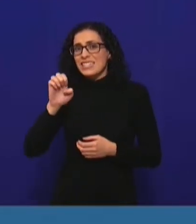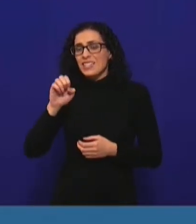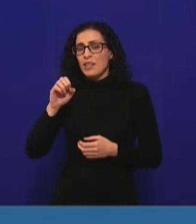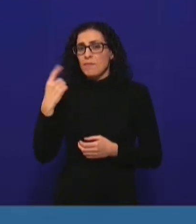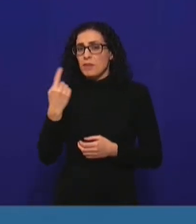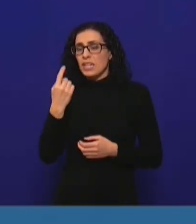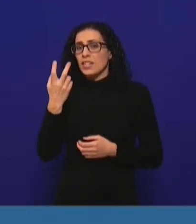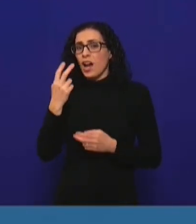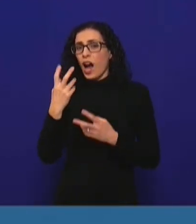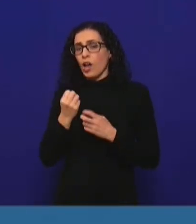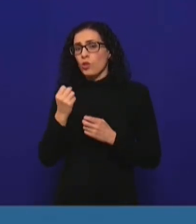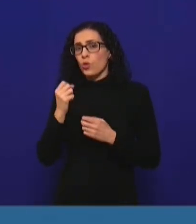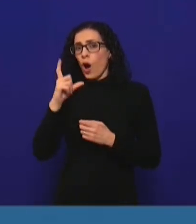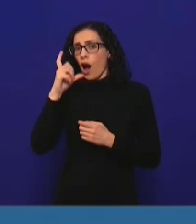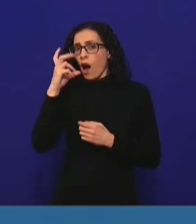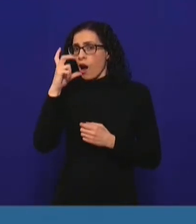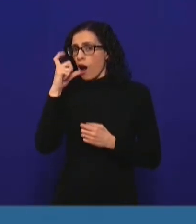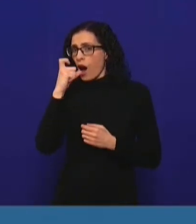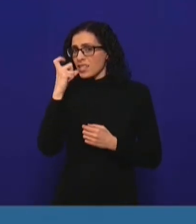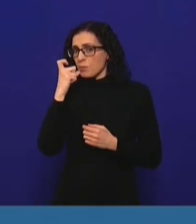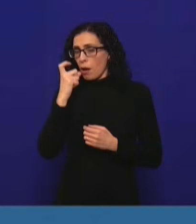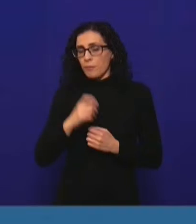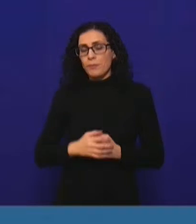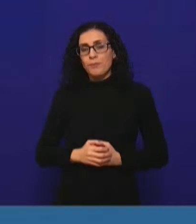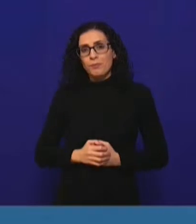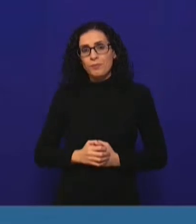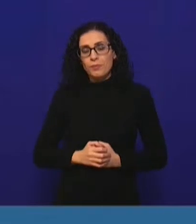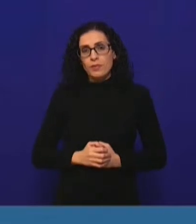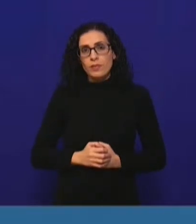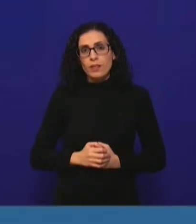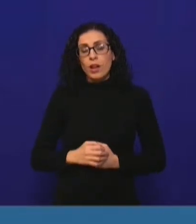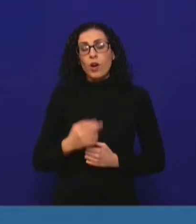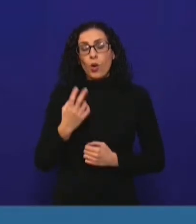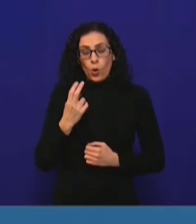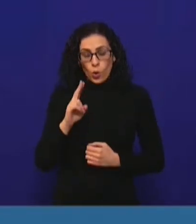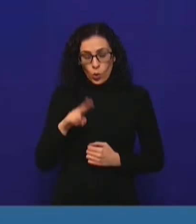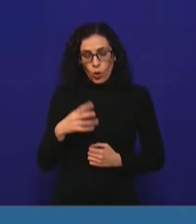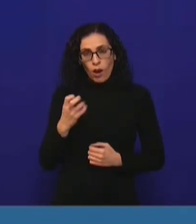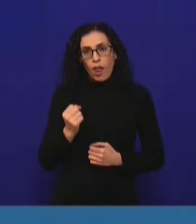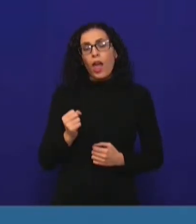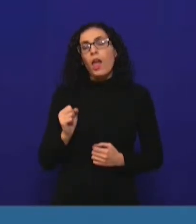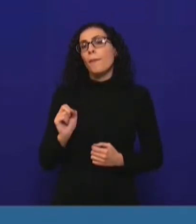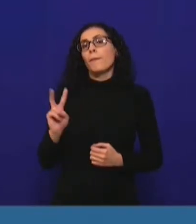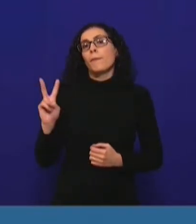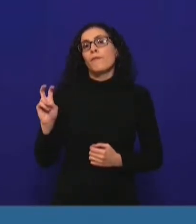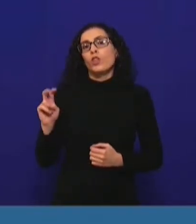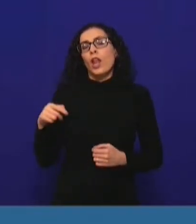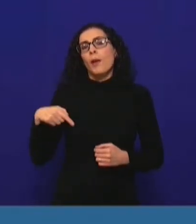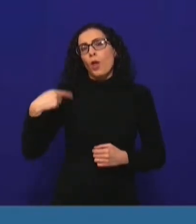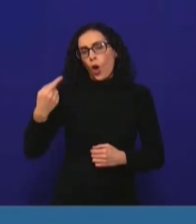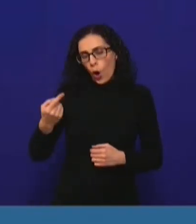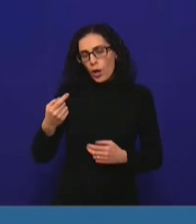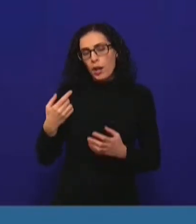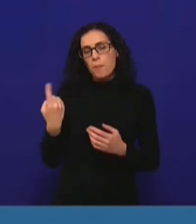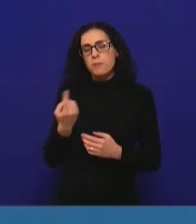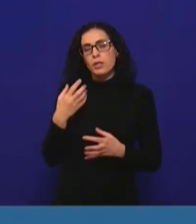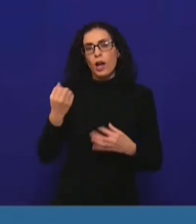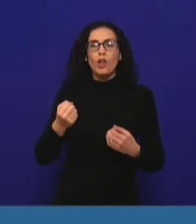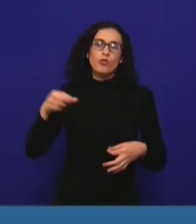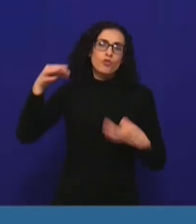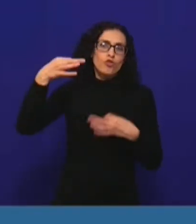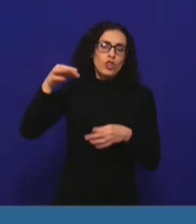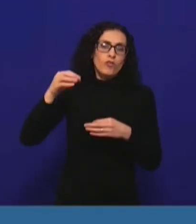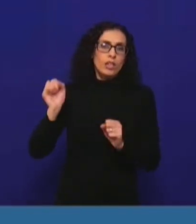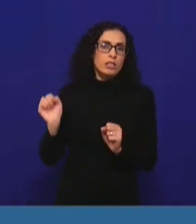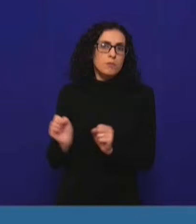bl-asma. Dawn u barra minn dawn imbagħad hemm kundizzjonijiet oħra li jkunu ċertifikati wkoll minn speċjalisti li